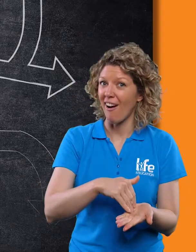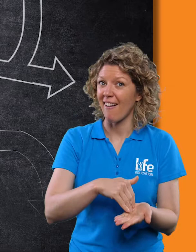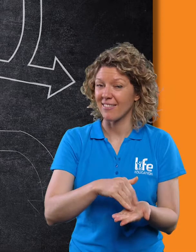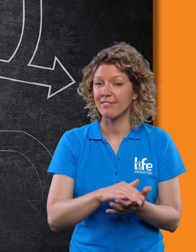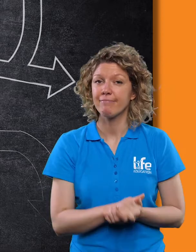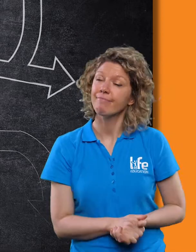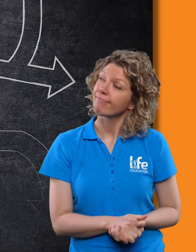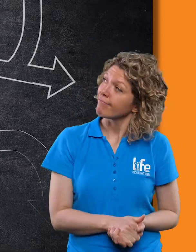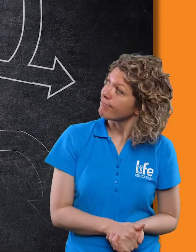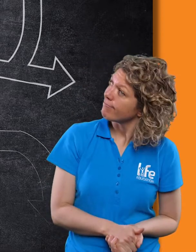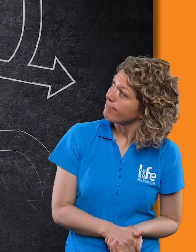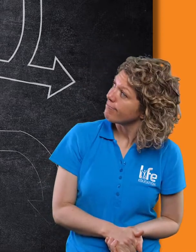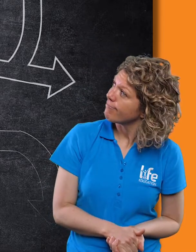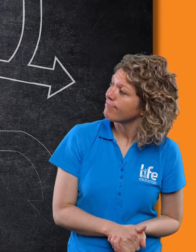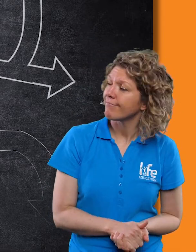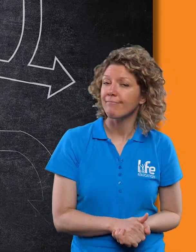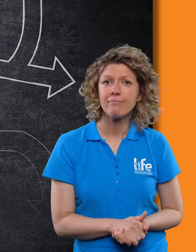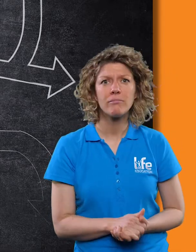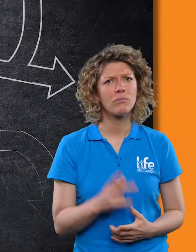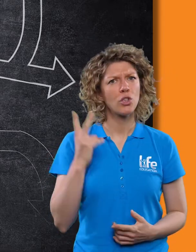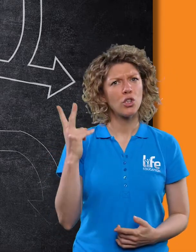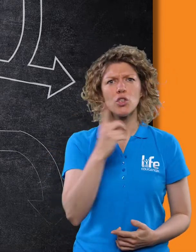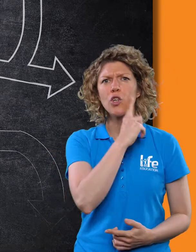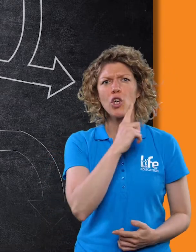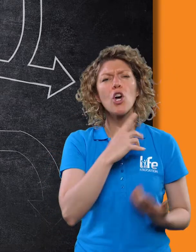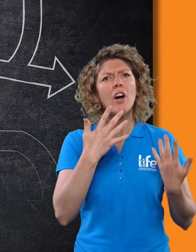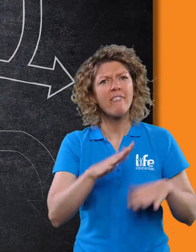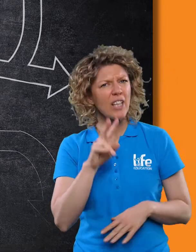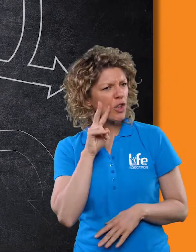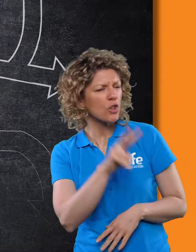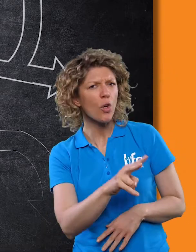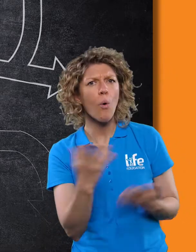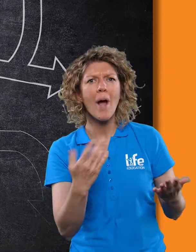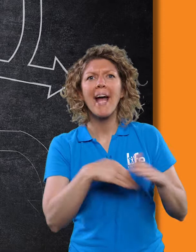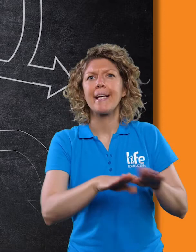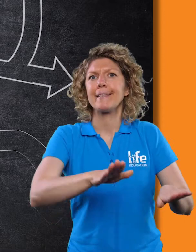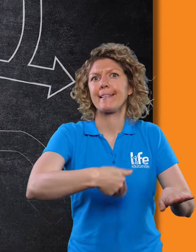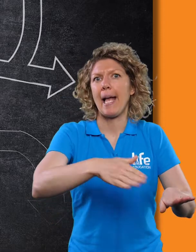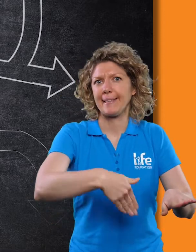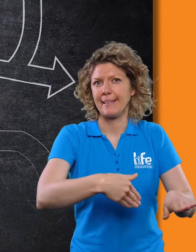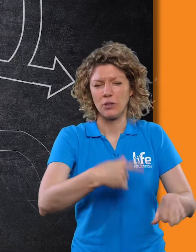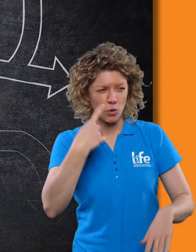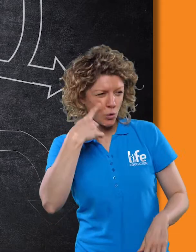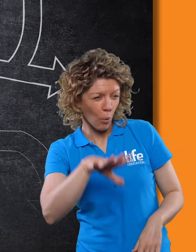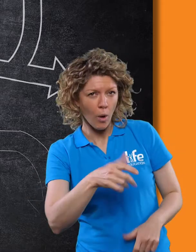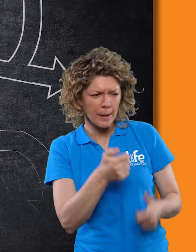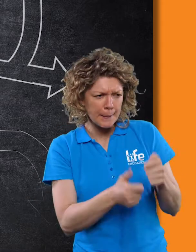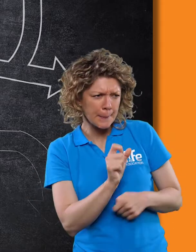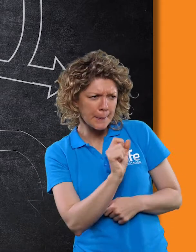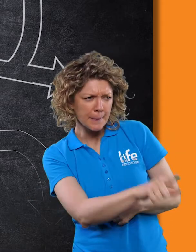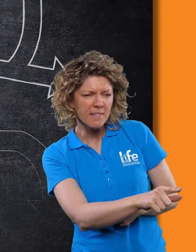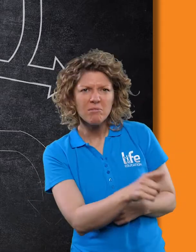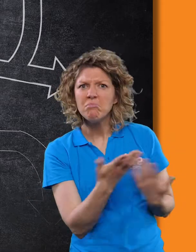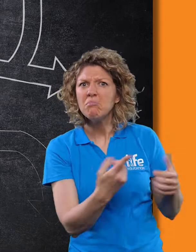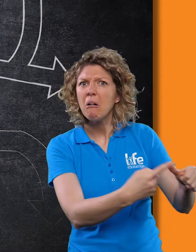Jenny and Tamara think that they saw Gabby about an hour ago at the skate park. They've sent Gabby a text, but they haven't heard back from her.